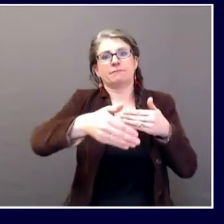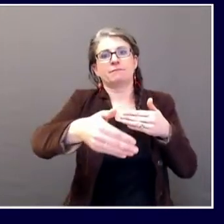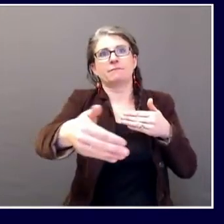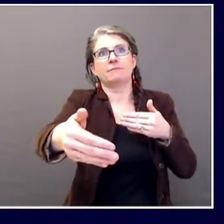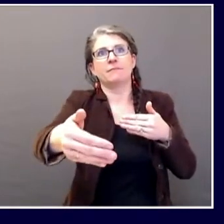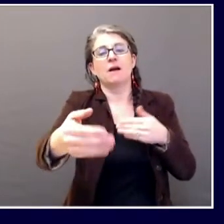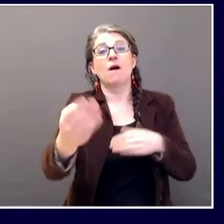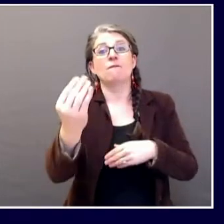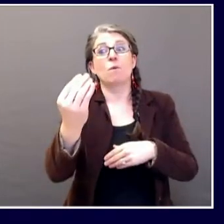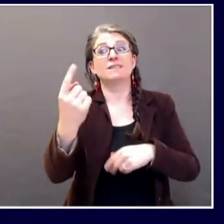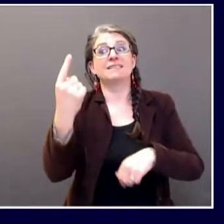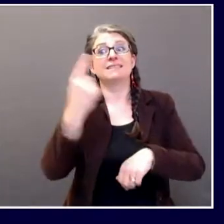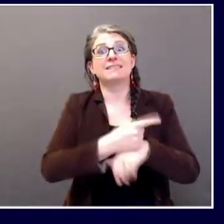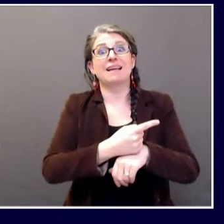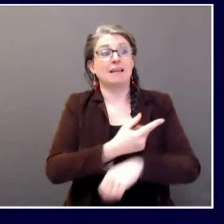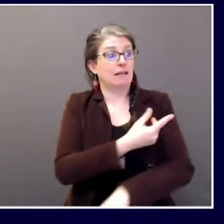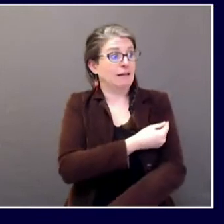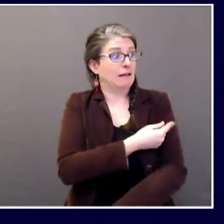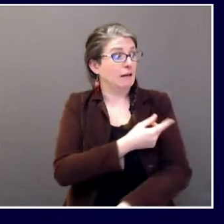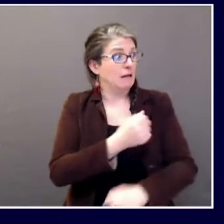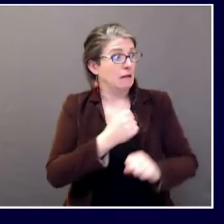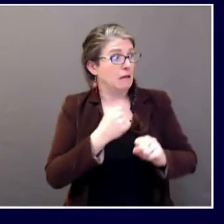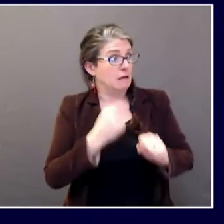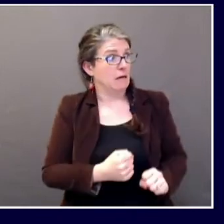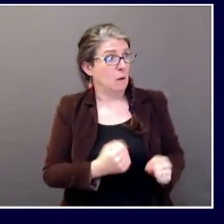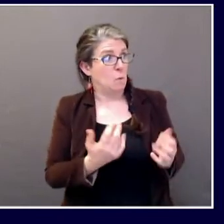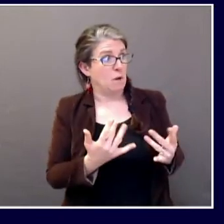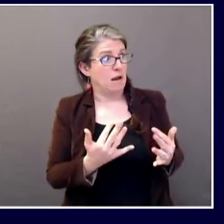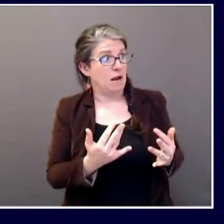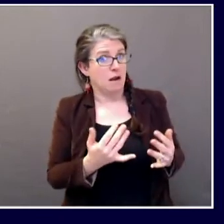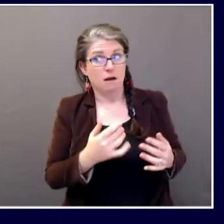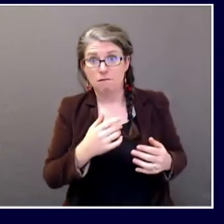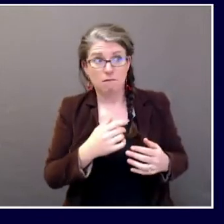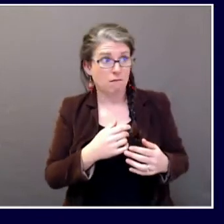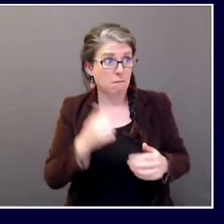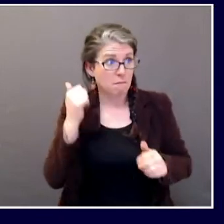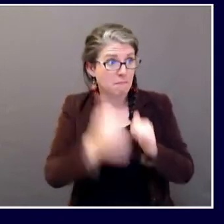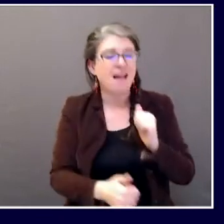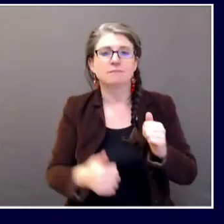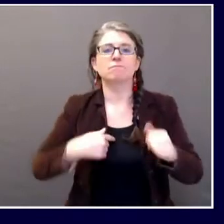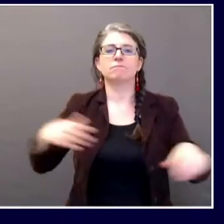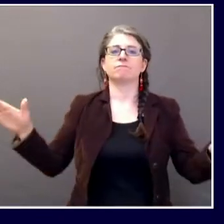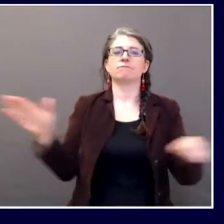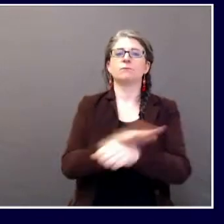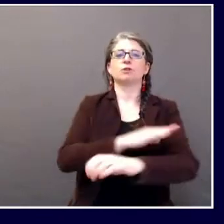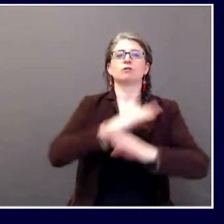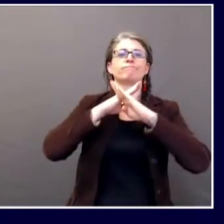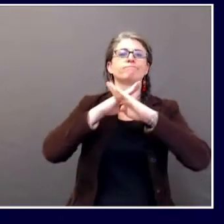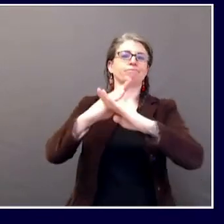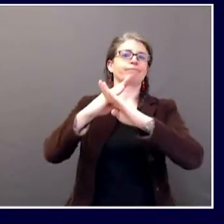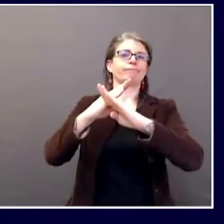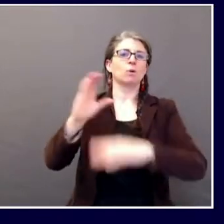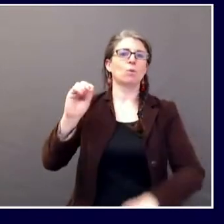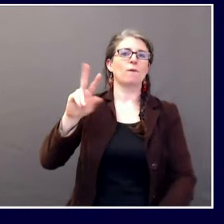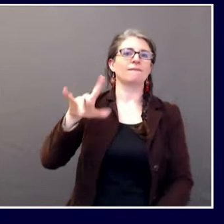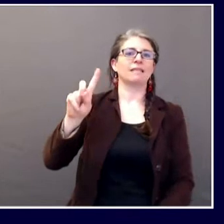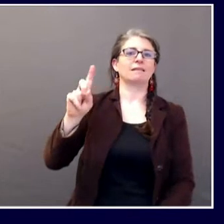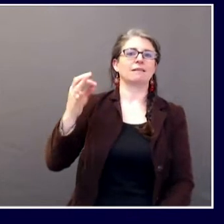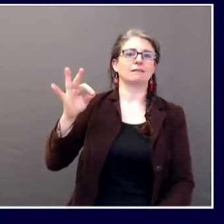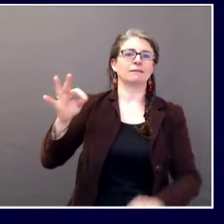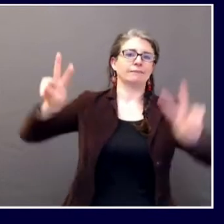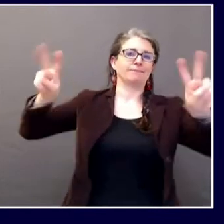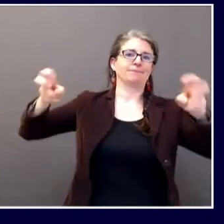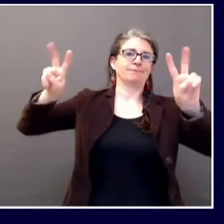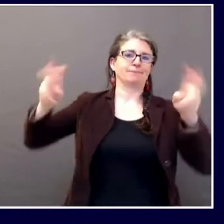on how today's inclement weather, yesterday's and today's, has and is continuing to affect vaccines and